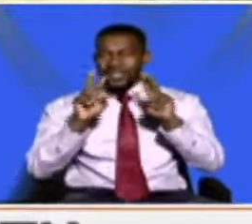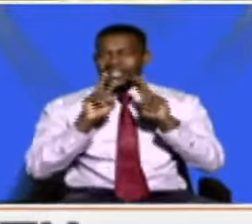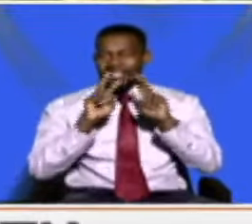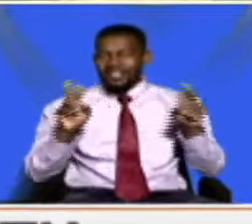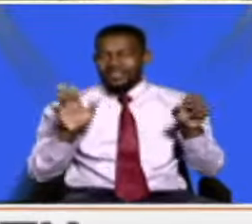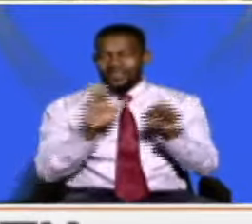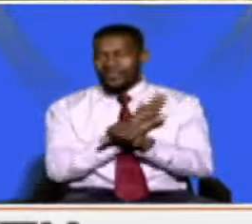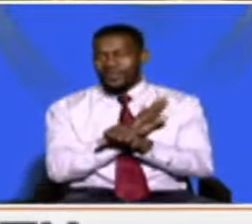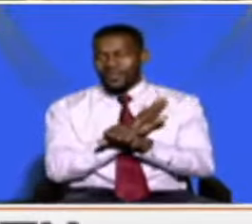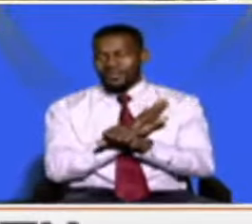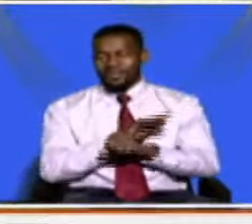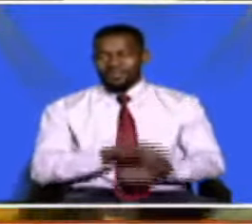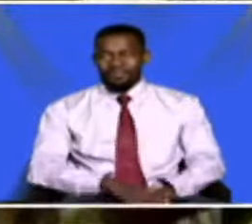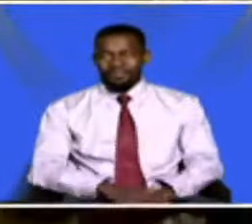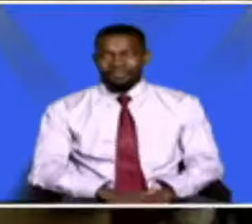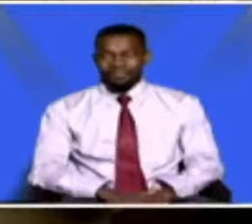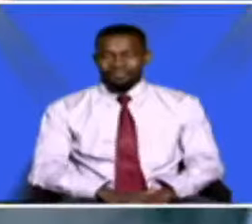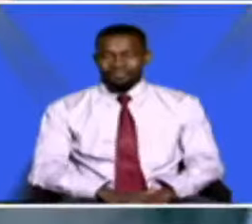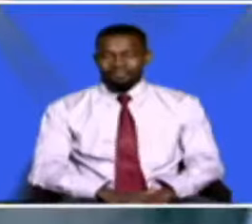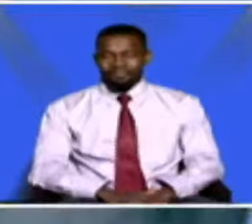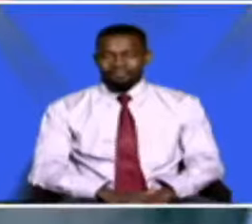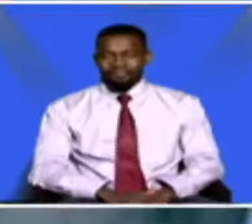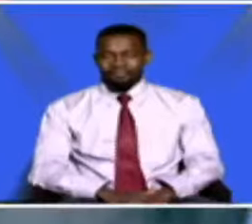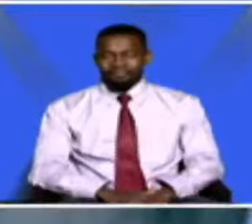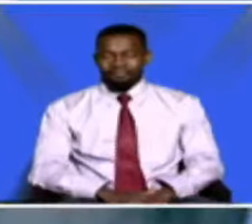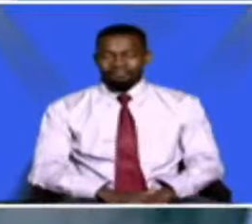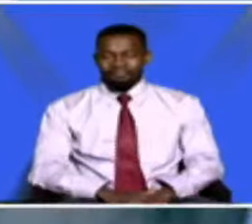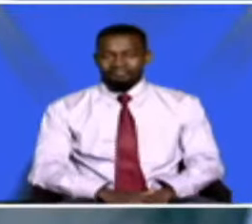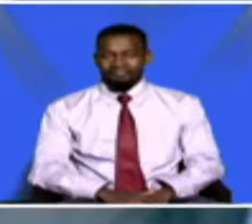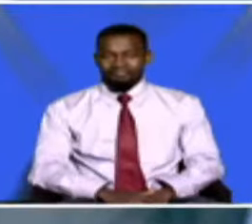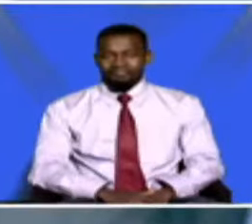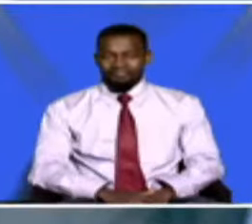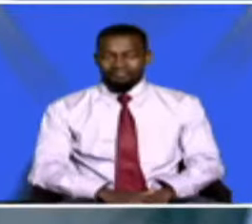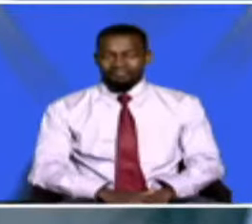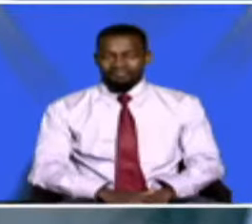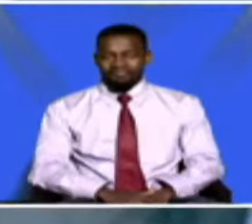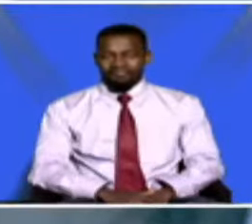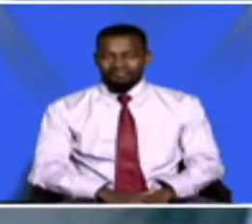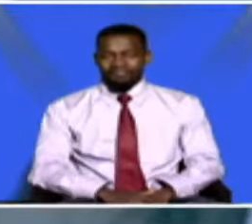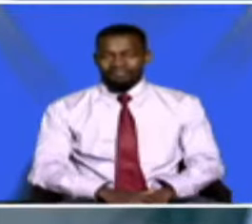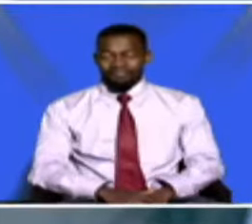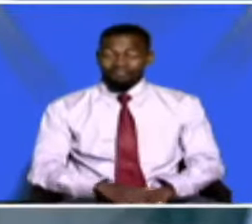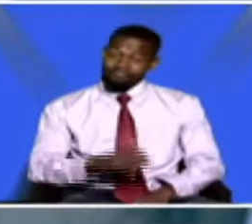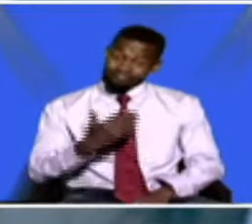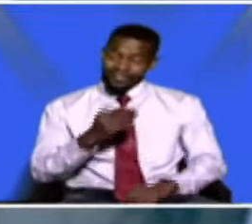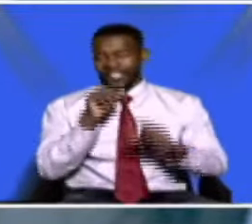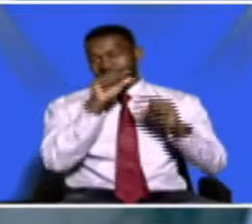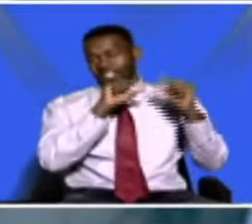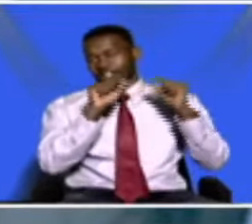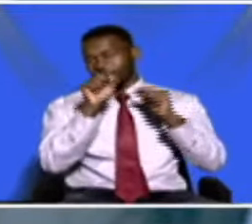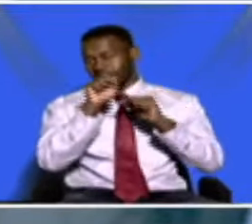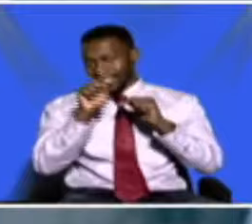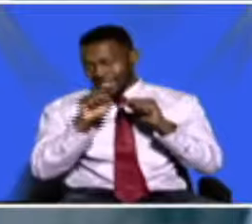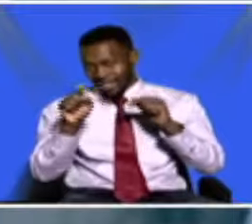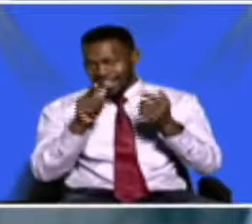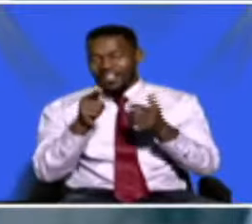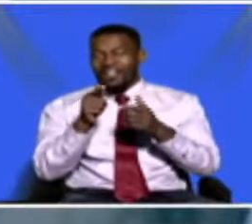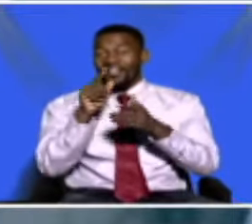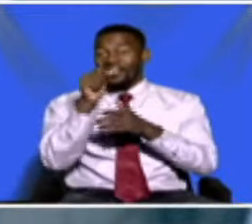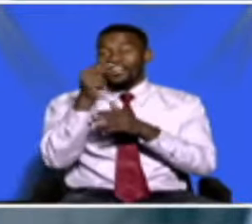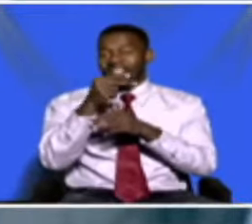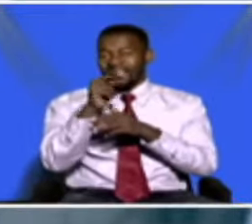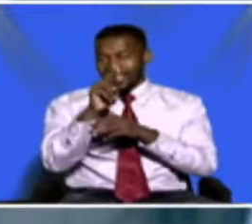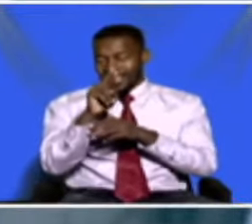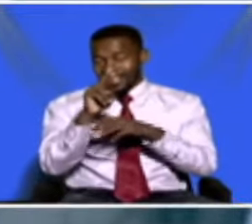Kengashuhi, KTN News. Now, following the itinerary created by Gen Z after Thursday's demonstrations,